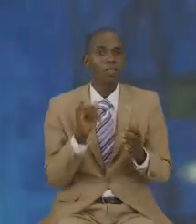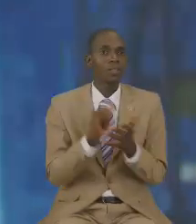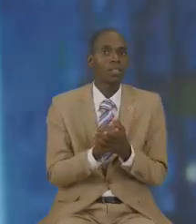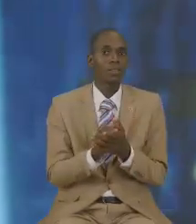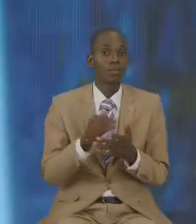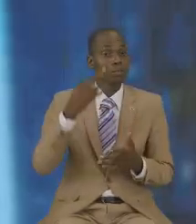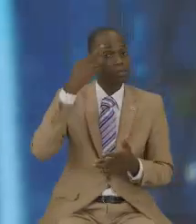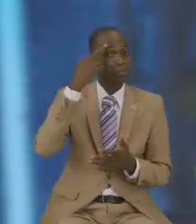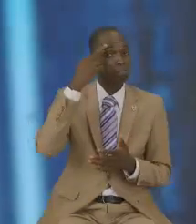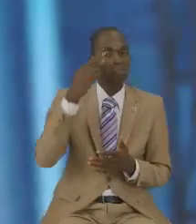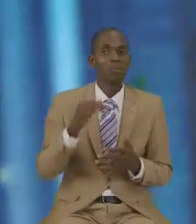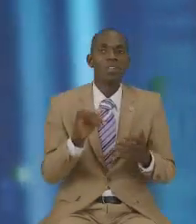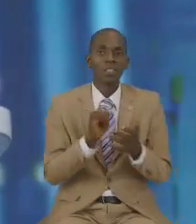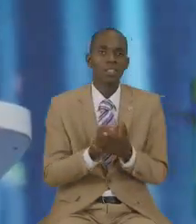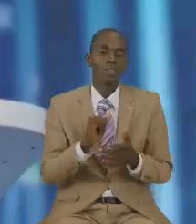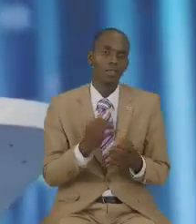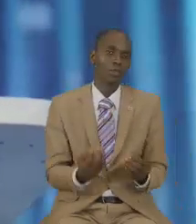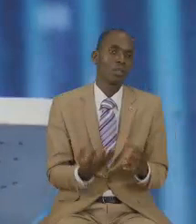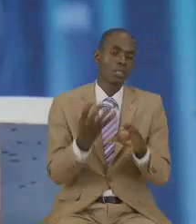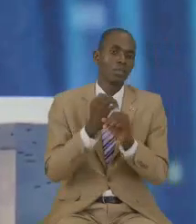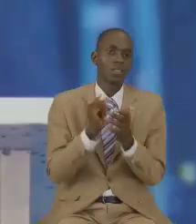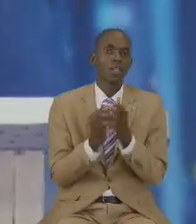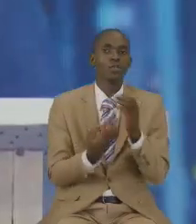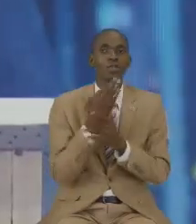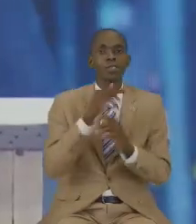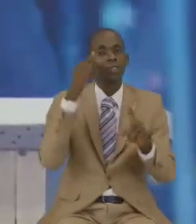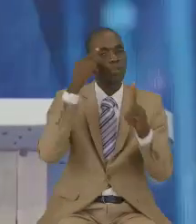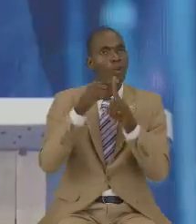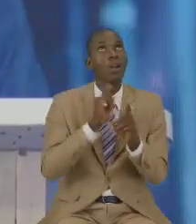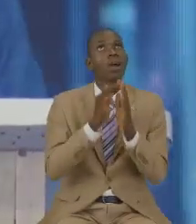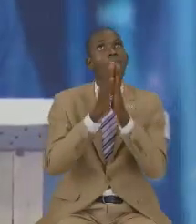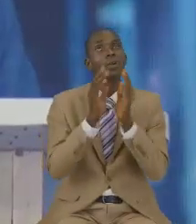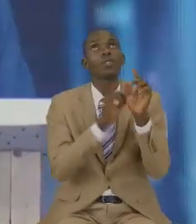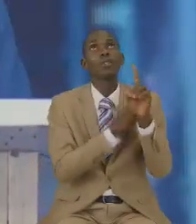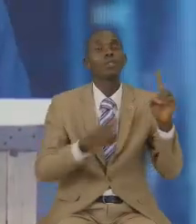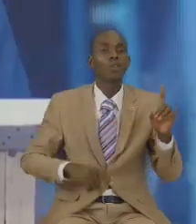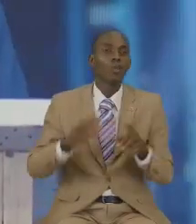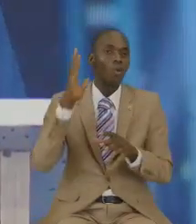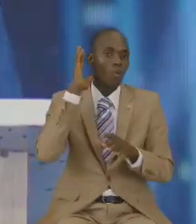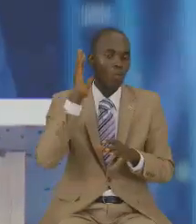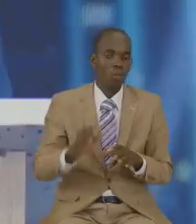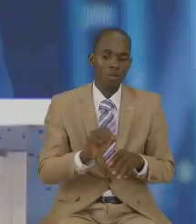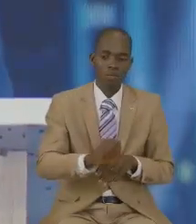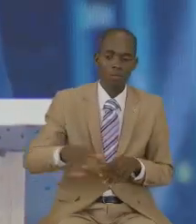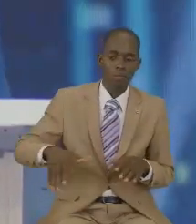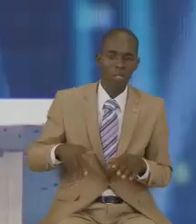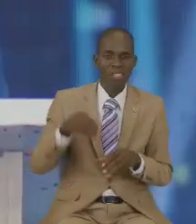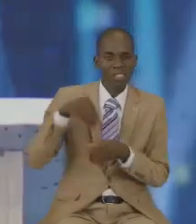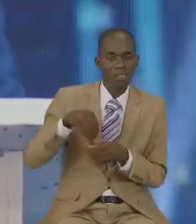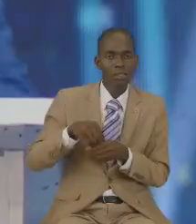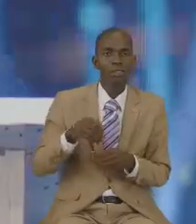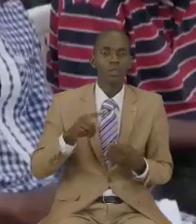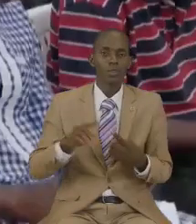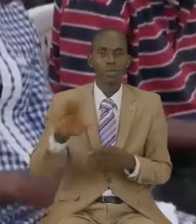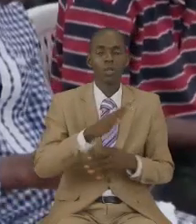at the growing goals. I pray the Lord will implant all this in your life